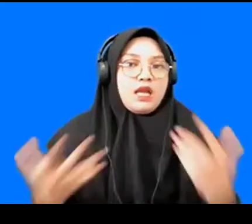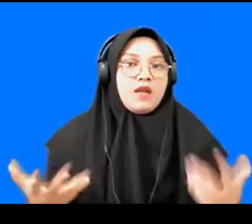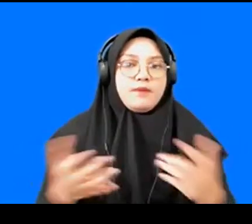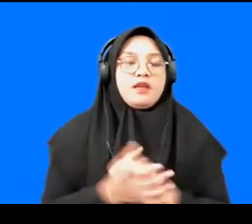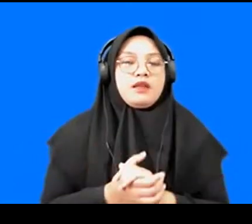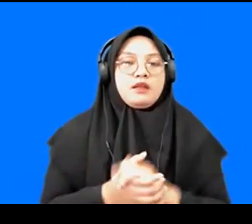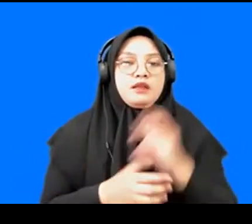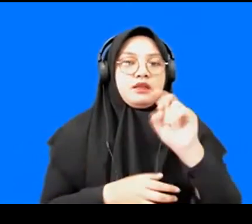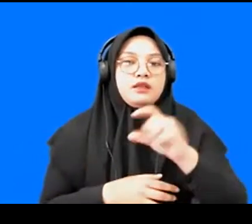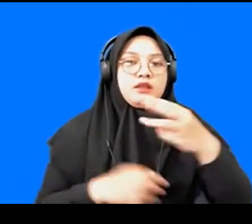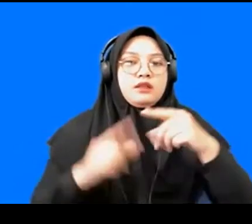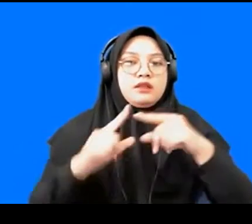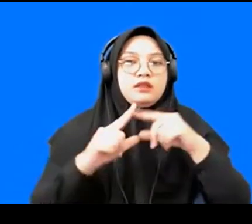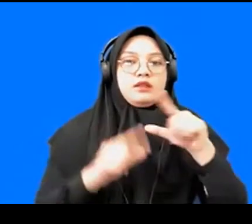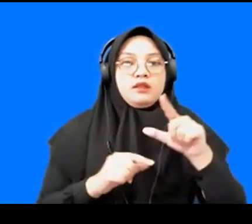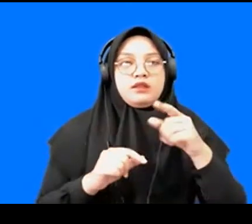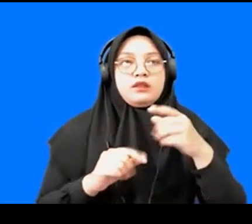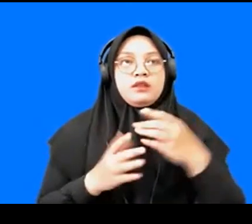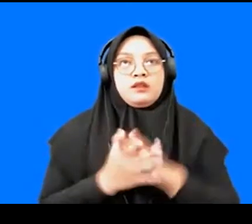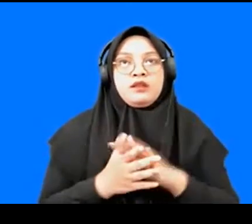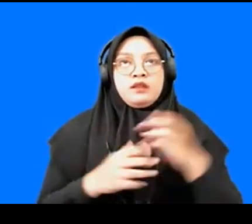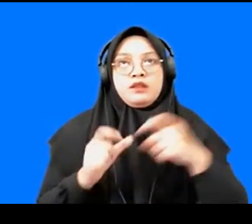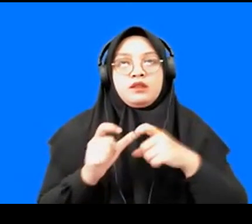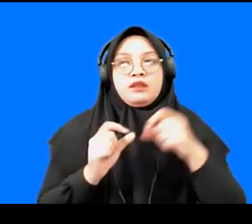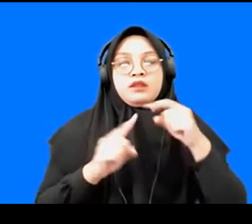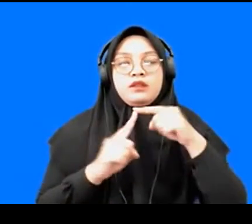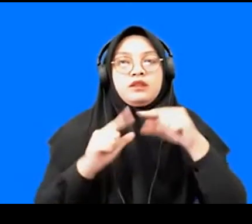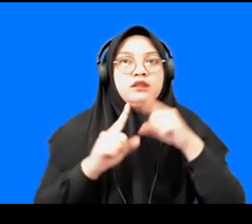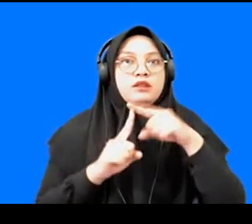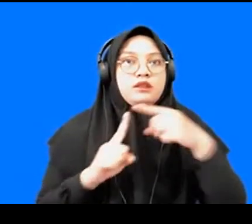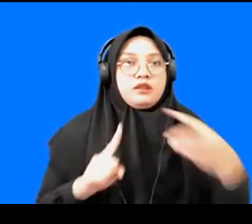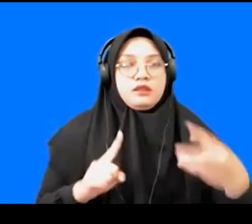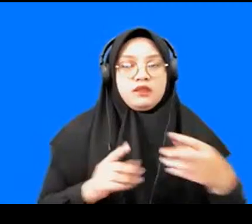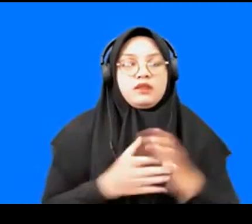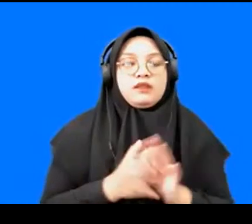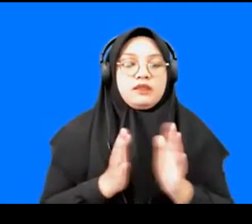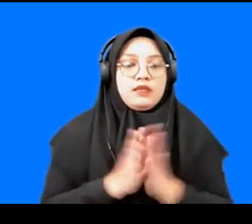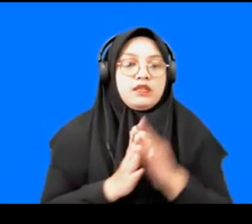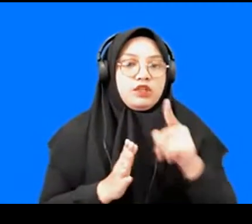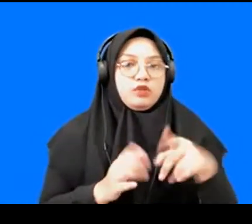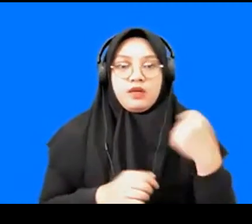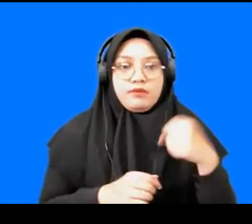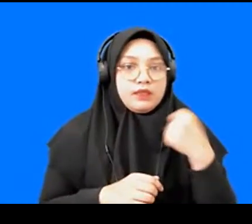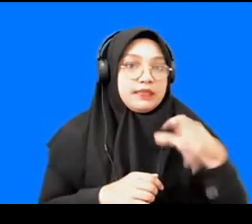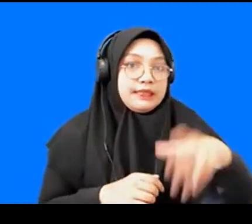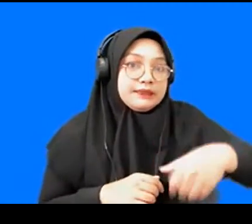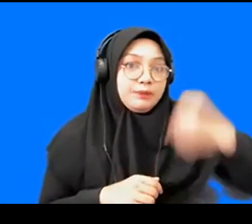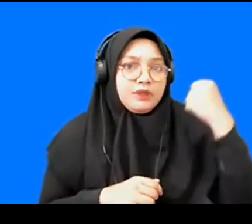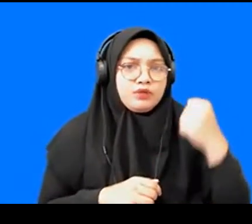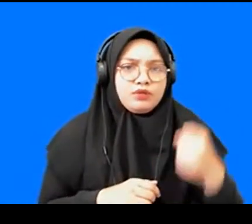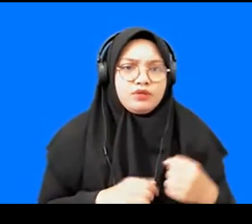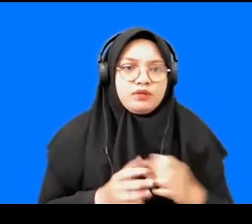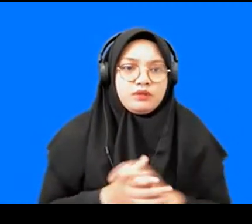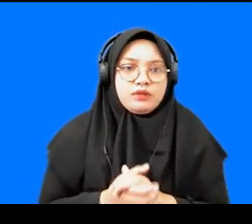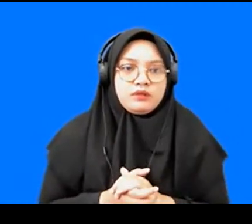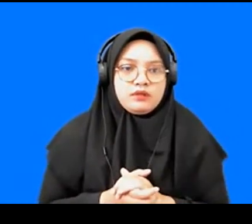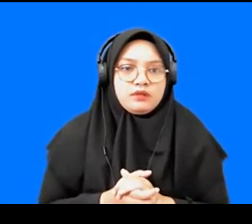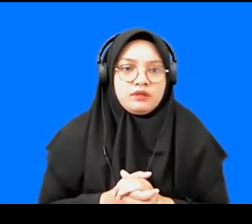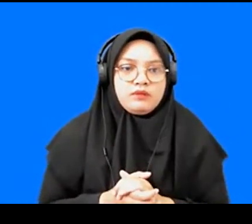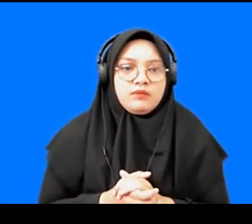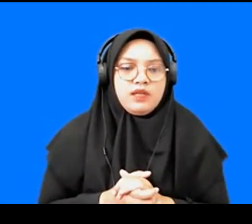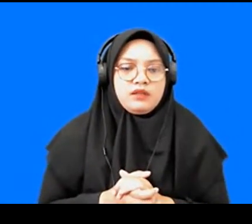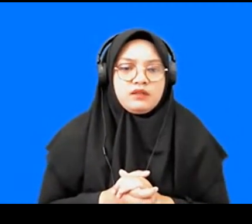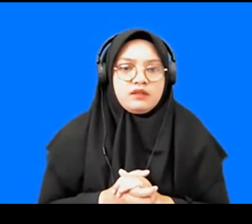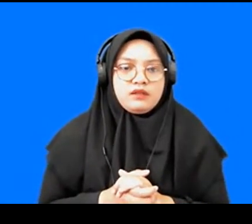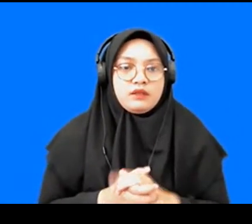bungalows, and that they cannot take away. So tax what is in your country, start somewhere. Let's